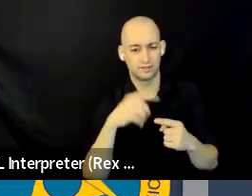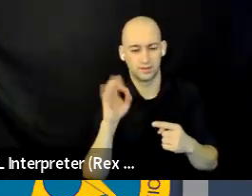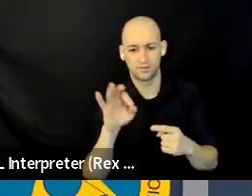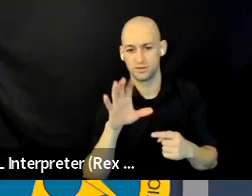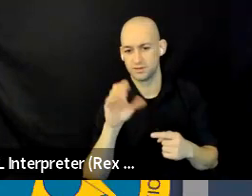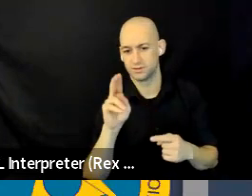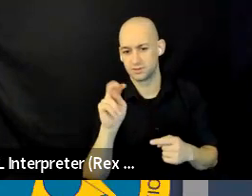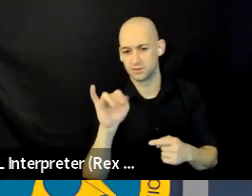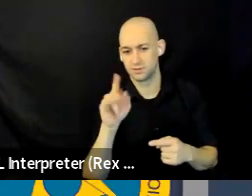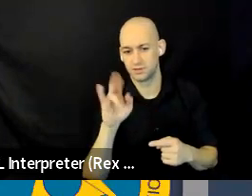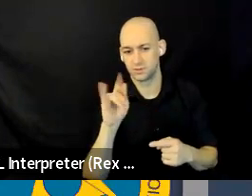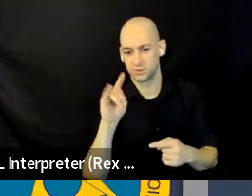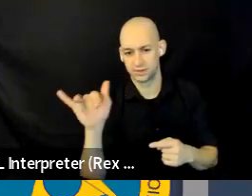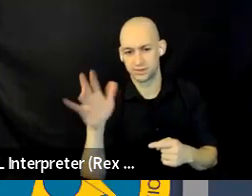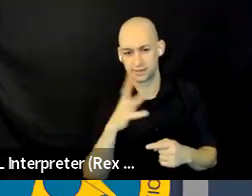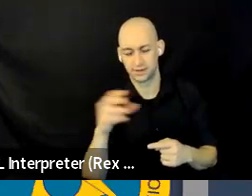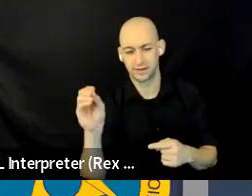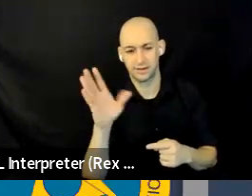contiguity in the